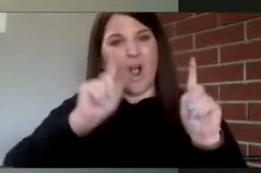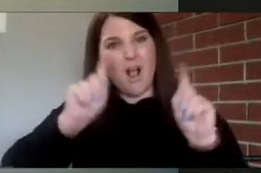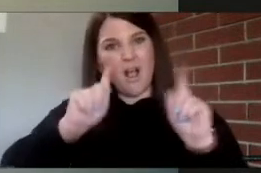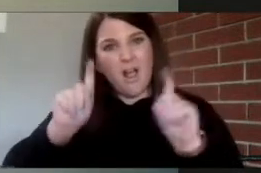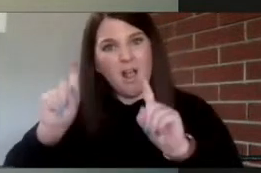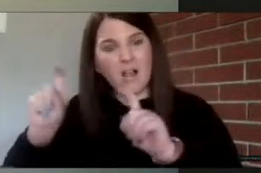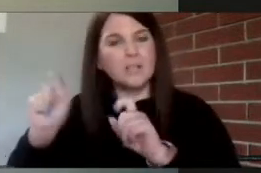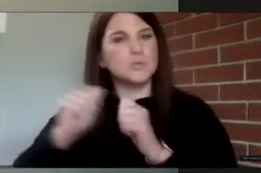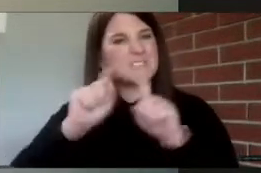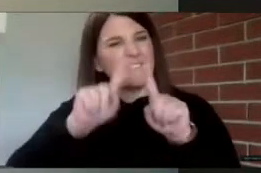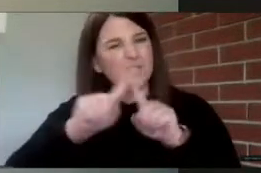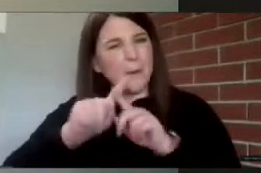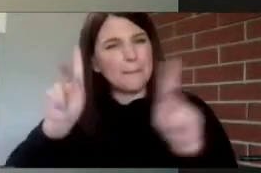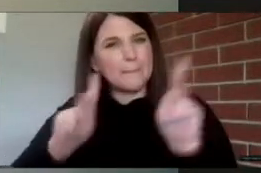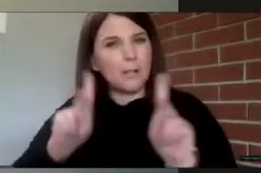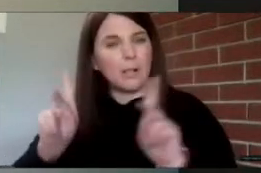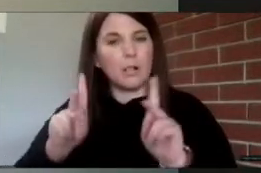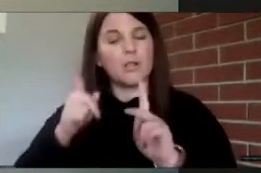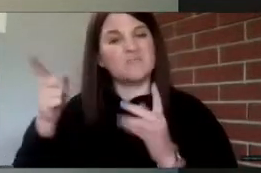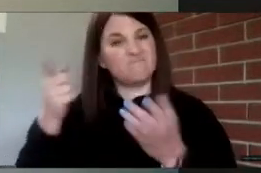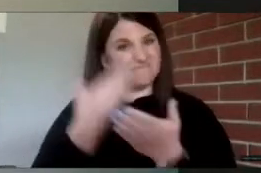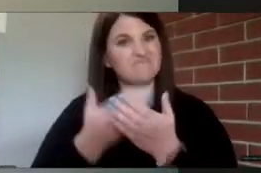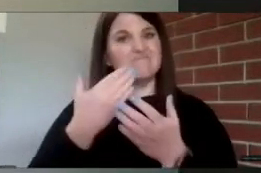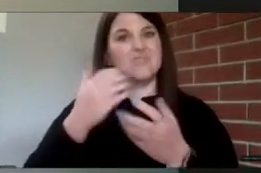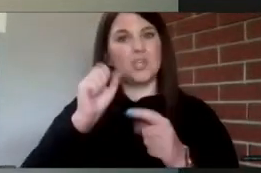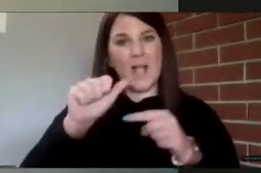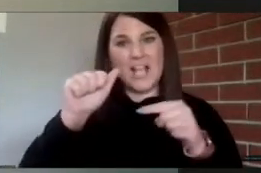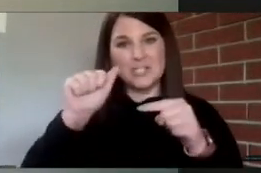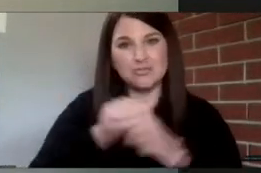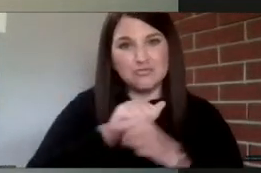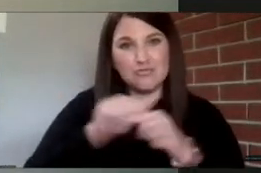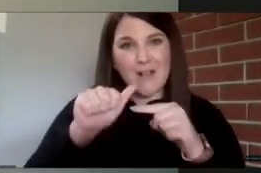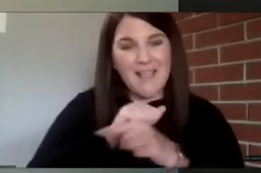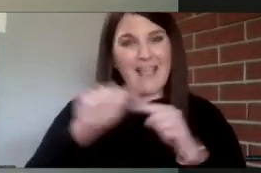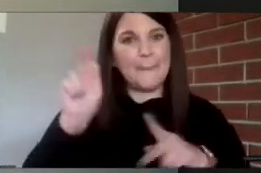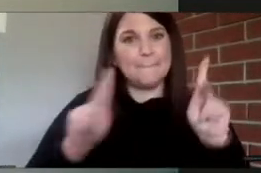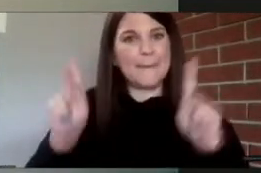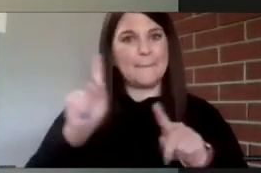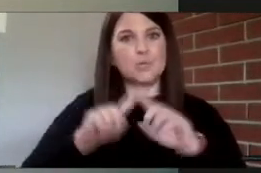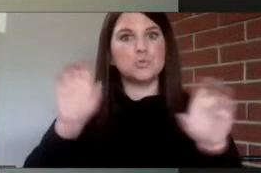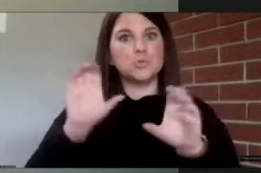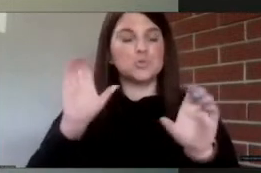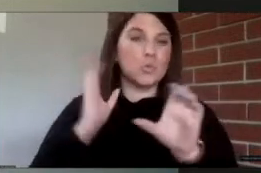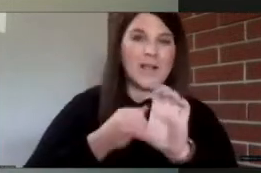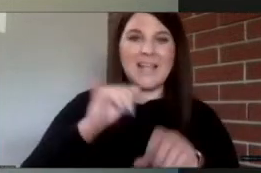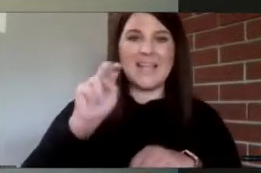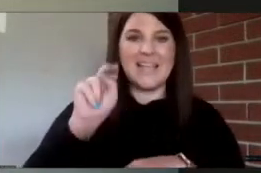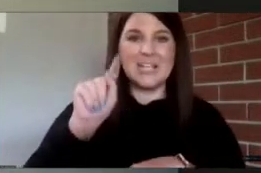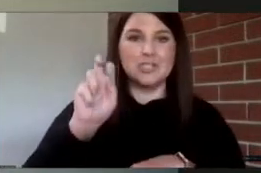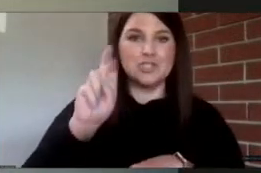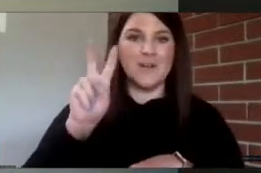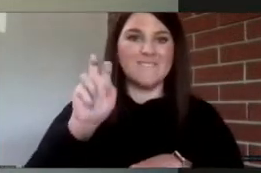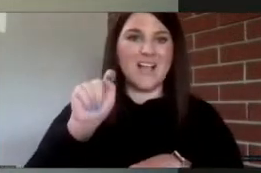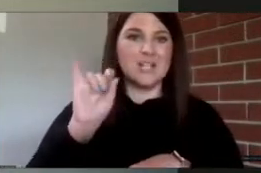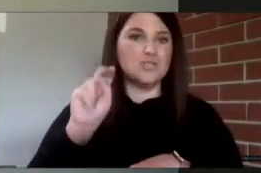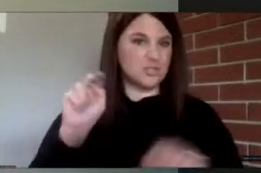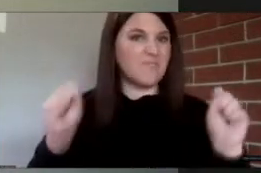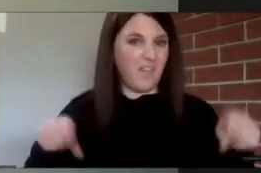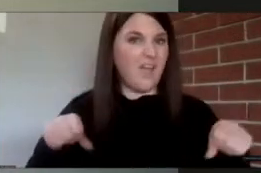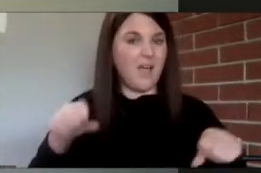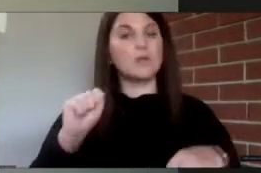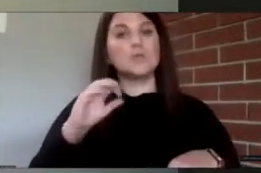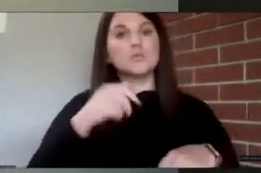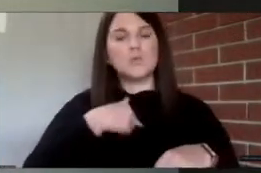has successfully shown that you can train lay people to do this intervention with fidelity and effectiveness. So we've been taking